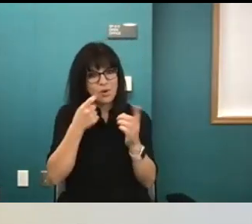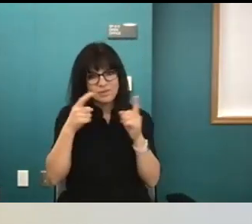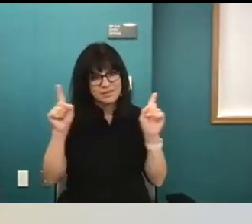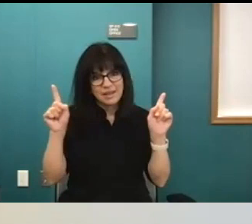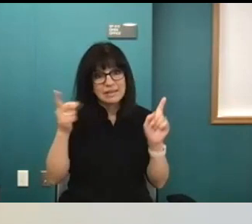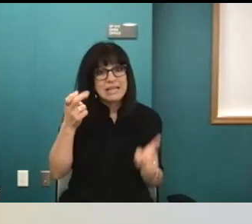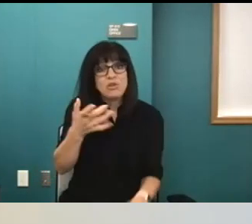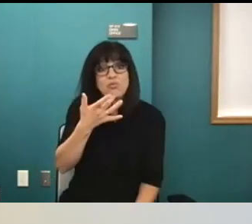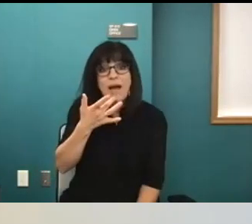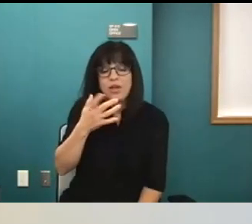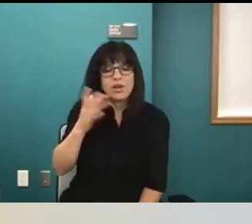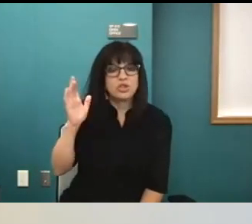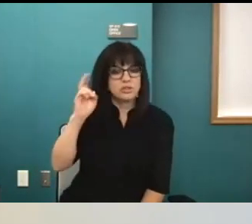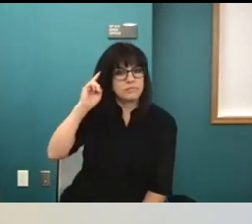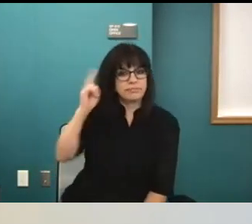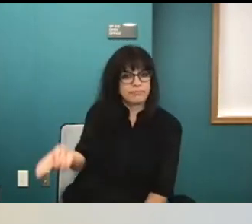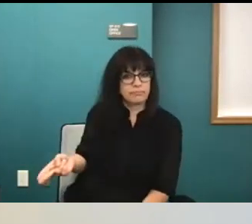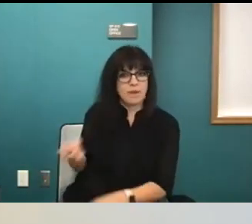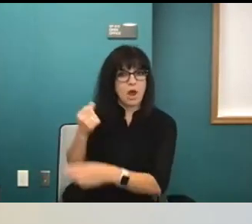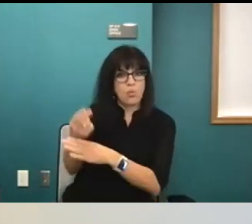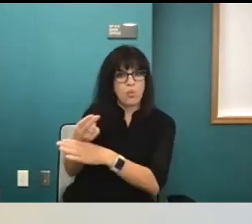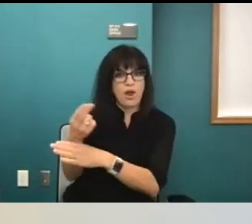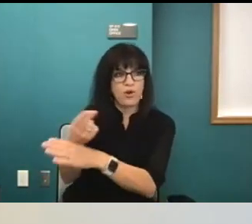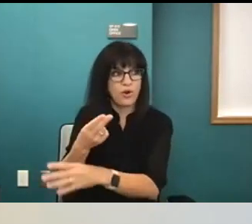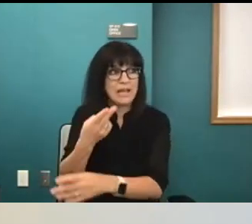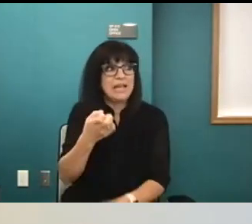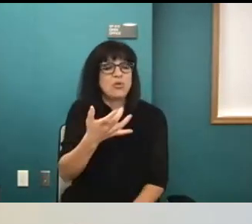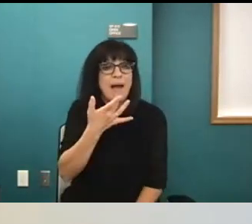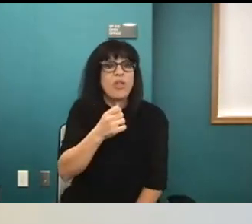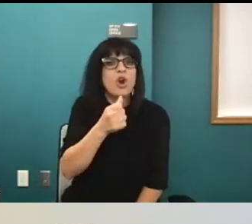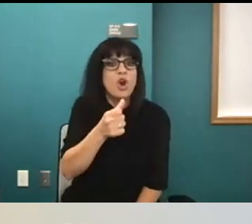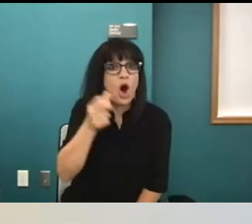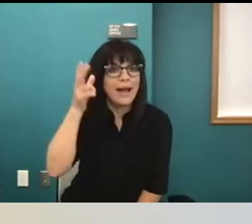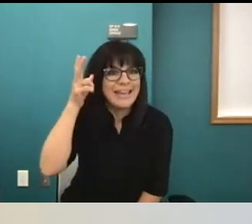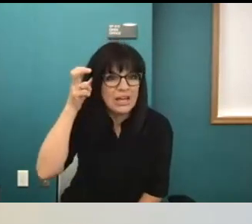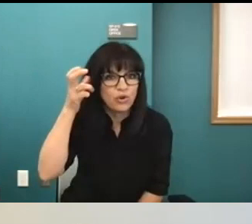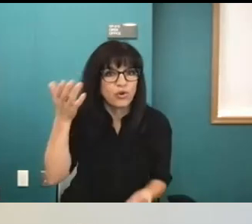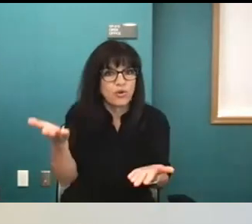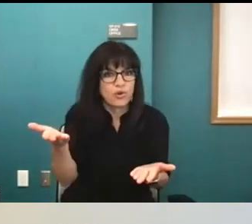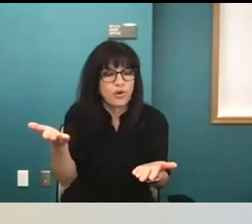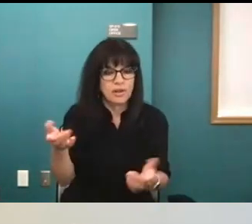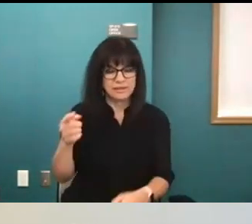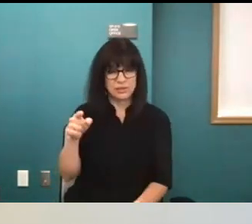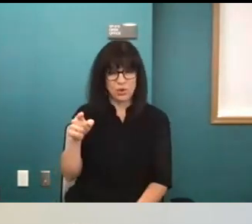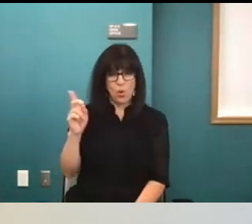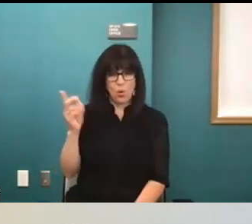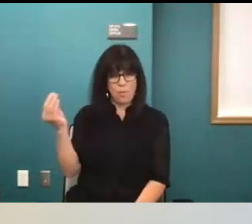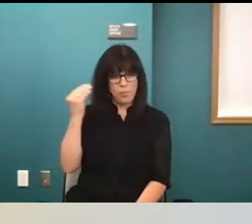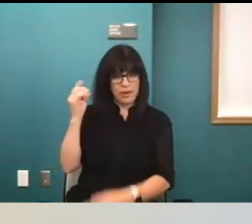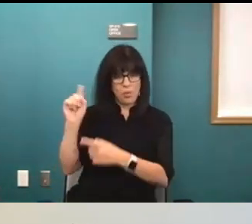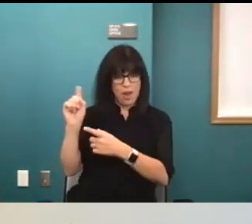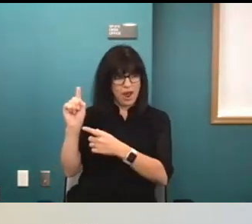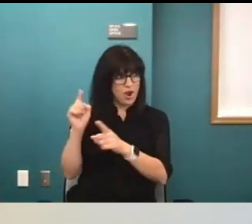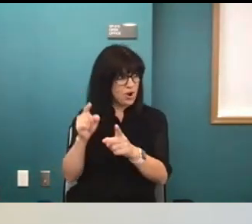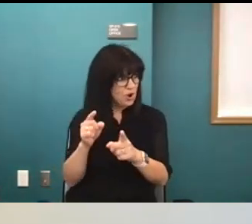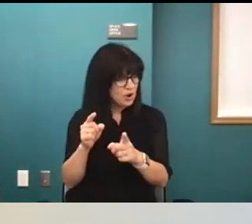just not wear it. Okay. So rather not hear. As far as the placement of the device goes, is it